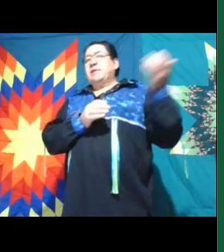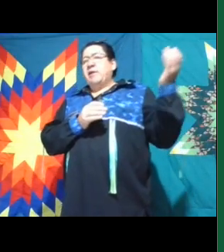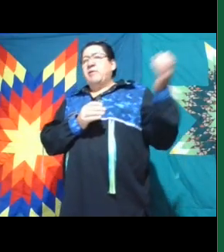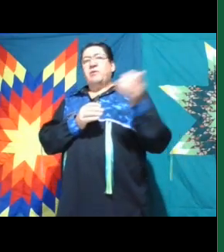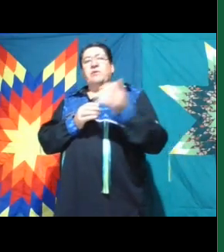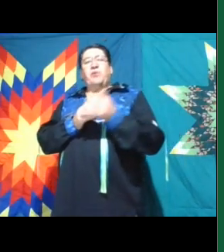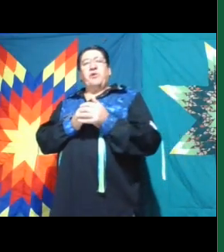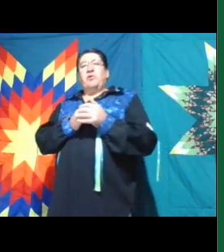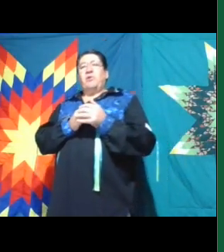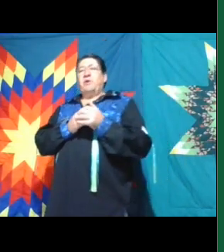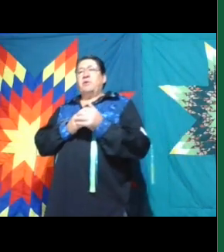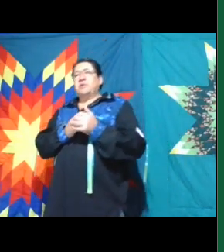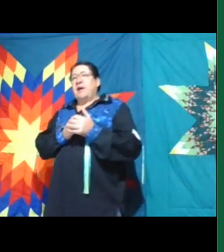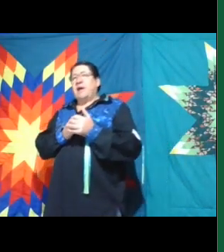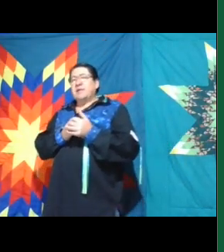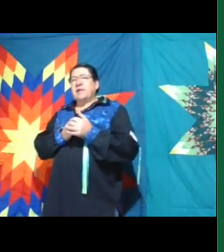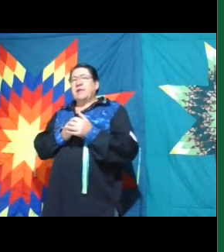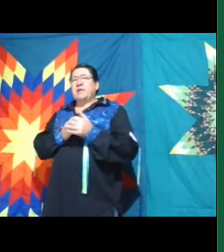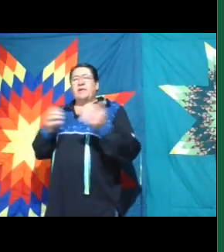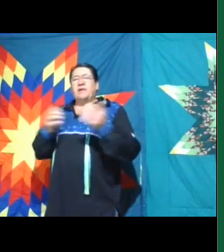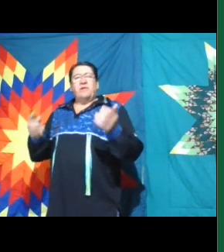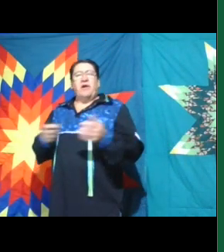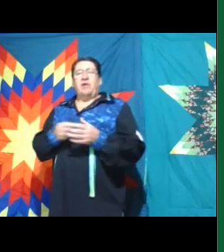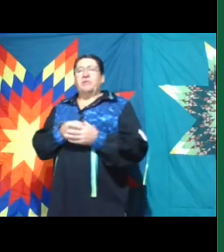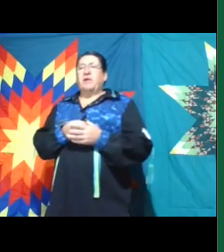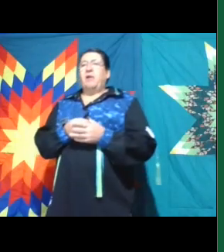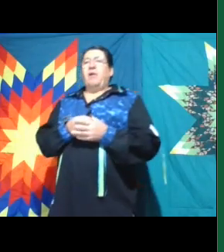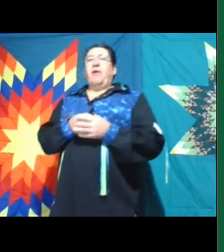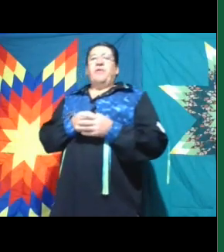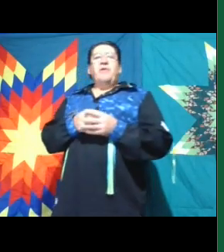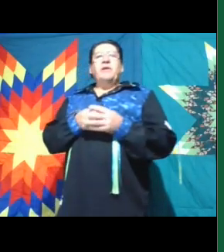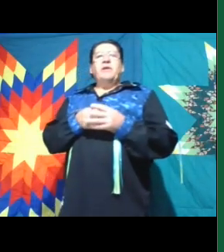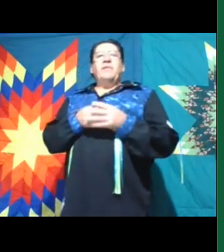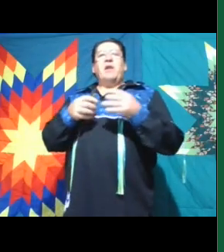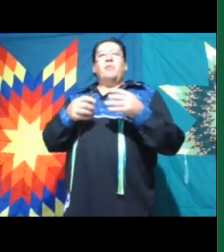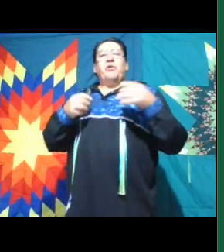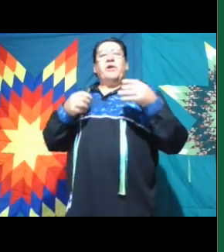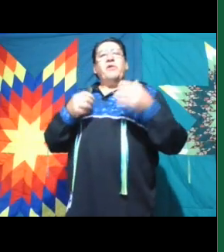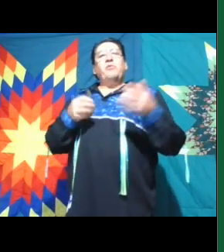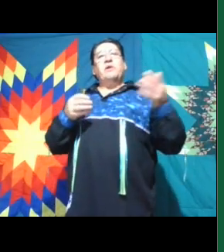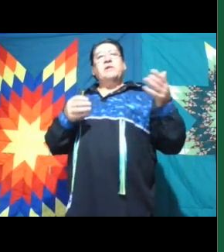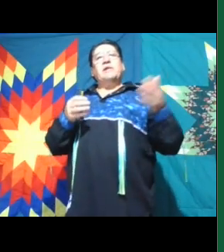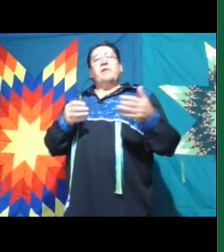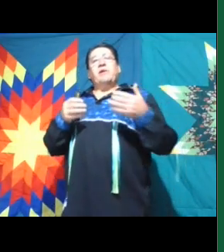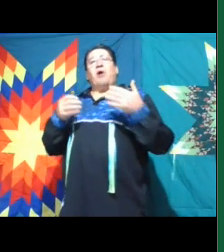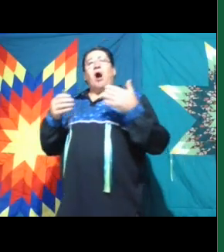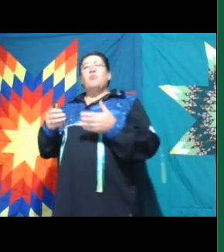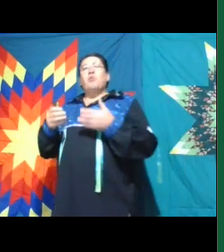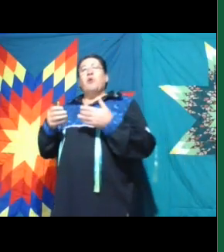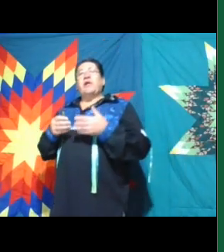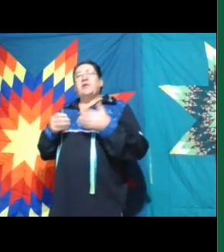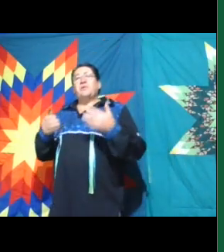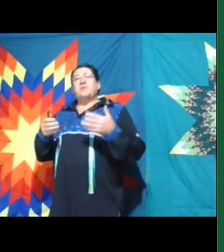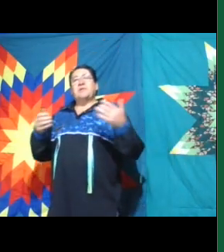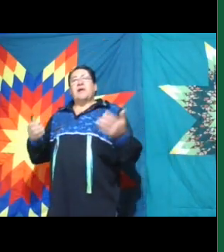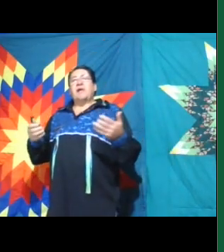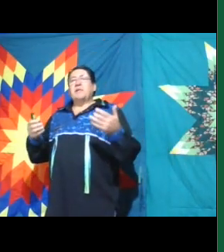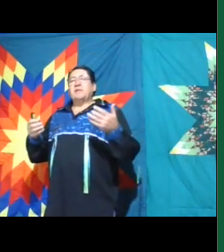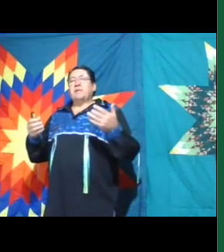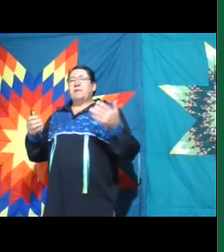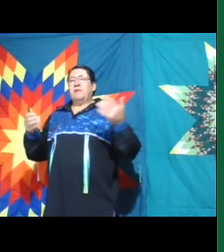the Syncrudes, Imperial Oils, the Huskies, the CNRLs, they're the developers. They're the ones there that are operating